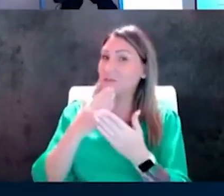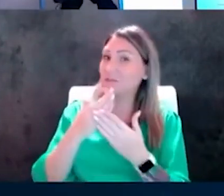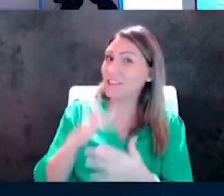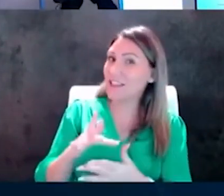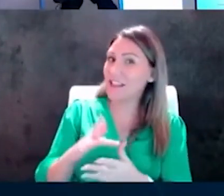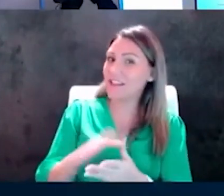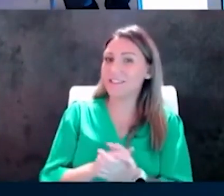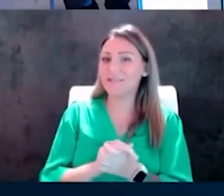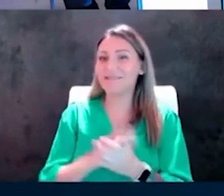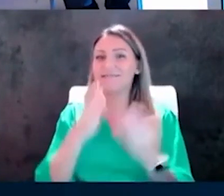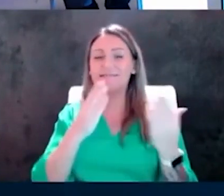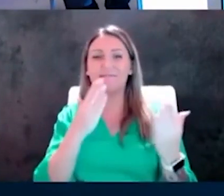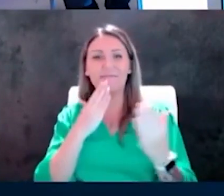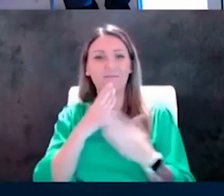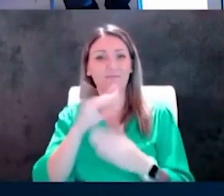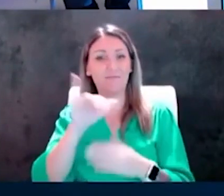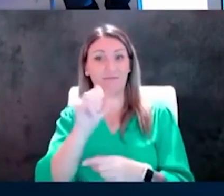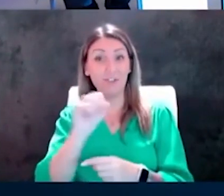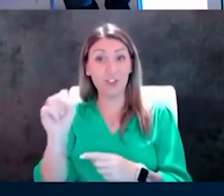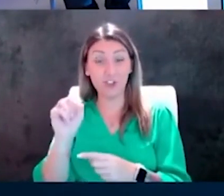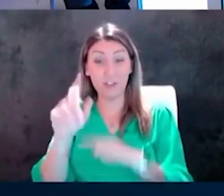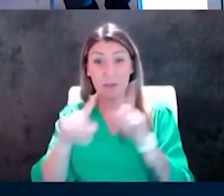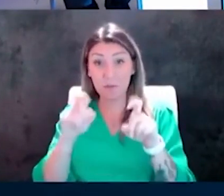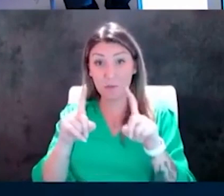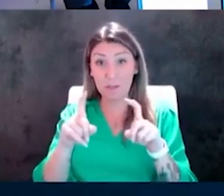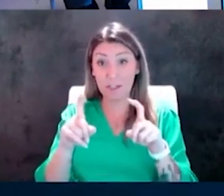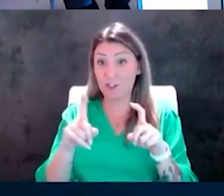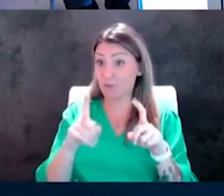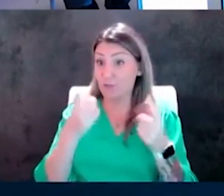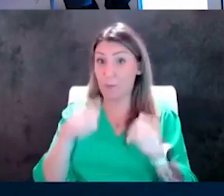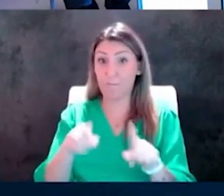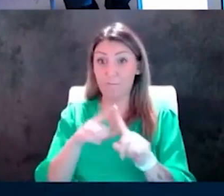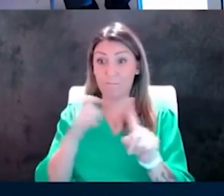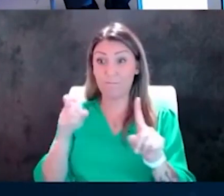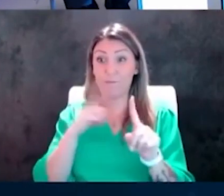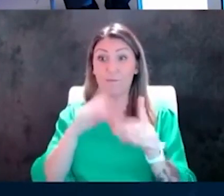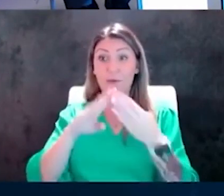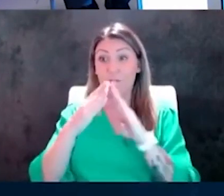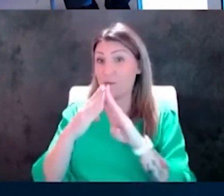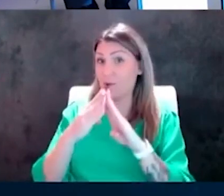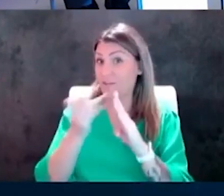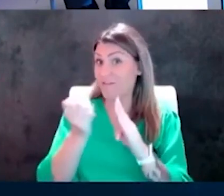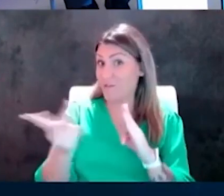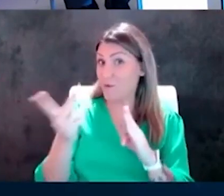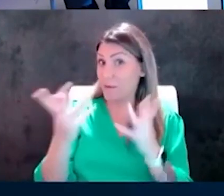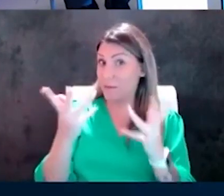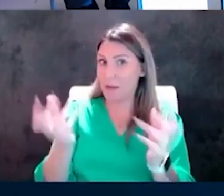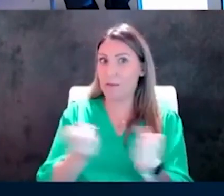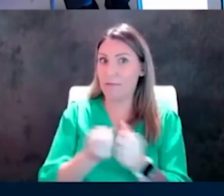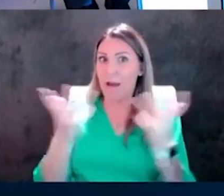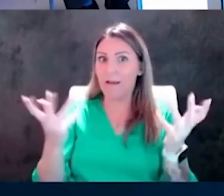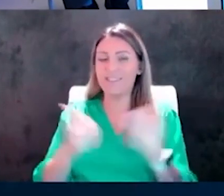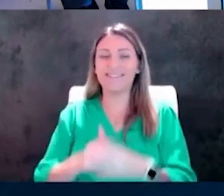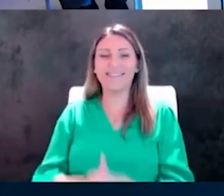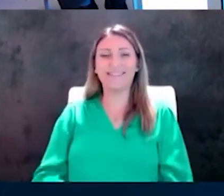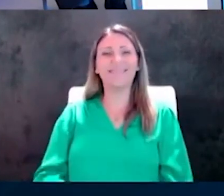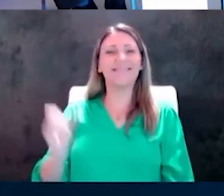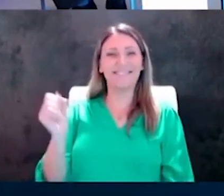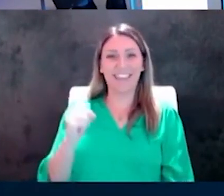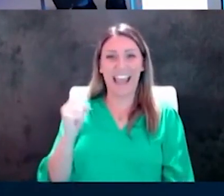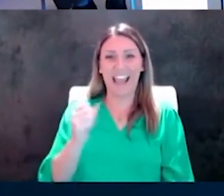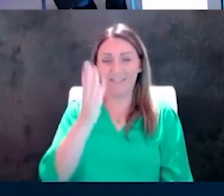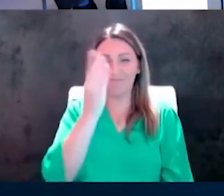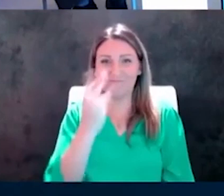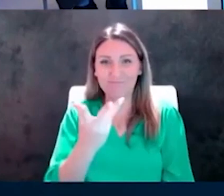let's see what questions you were getting out there from the community. I bet we have a couple, maybe a lot. Okay, we do. And I'm just going to tell you, this is why I